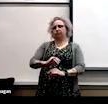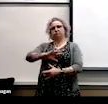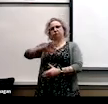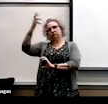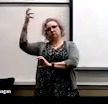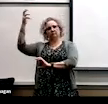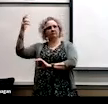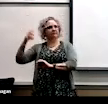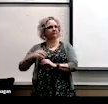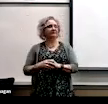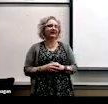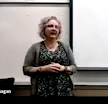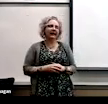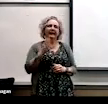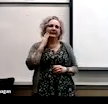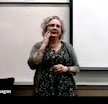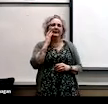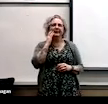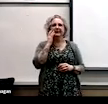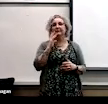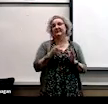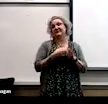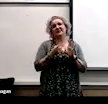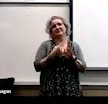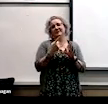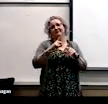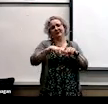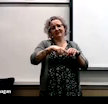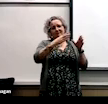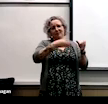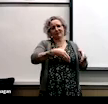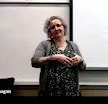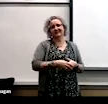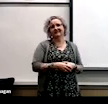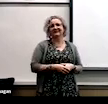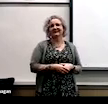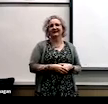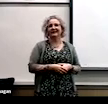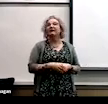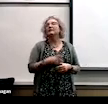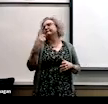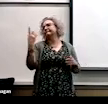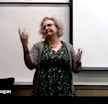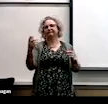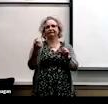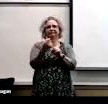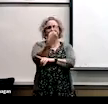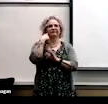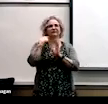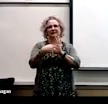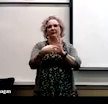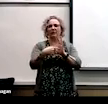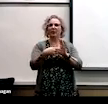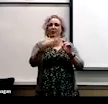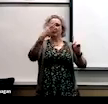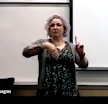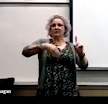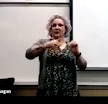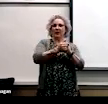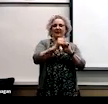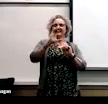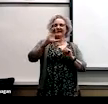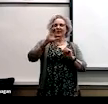that through all of medicine, right? Like we can tell you all this stuff about your COPD and then you leave and you don't